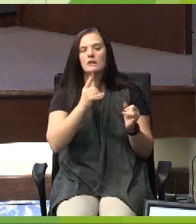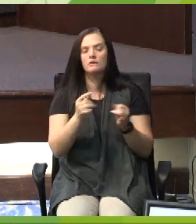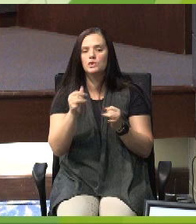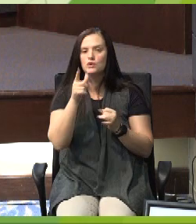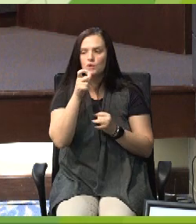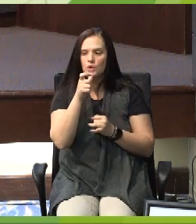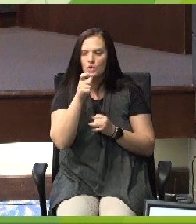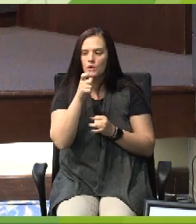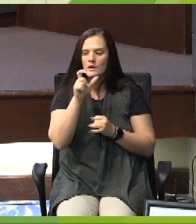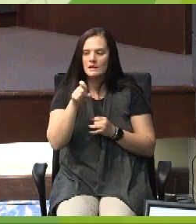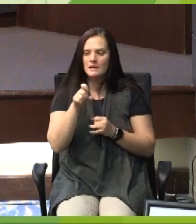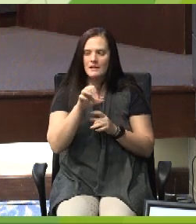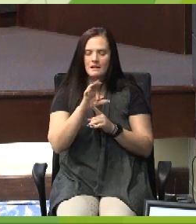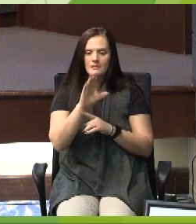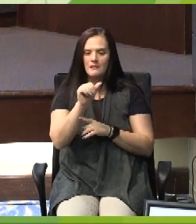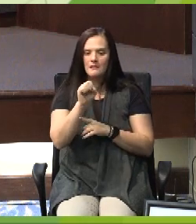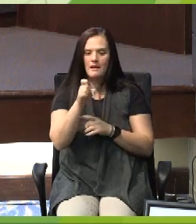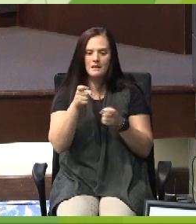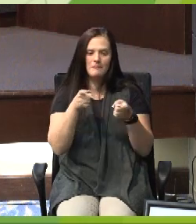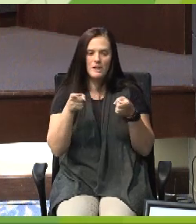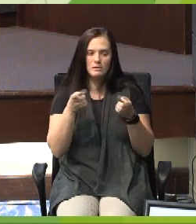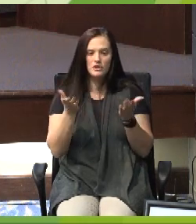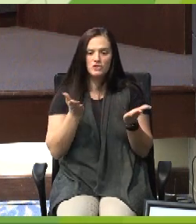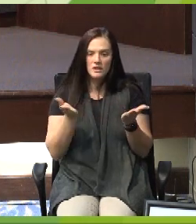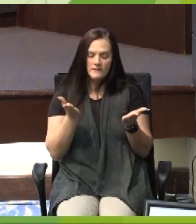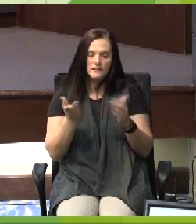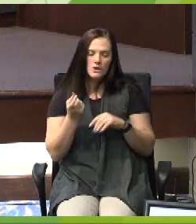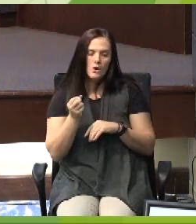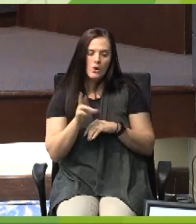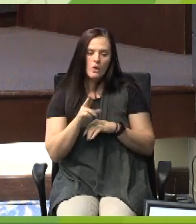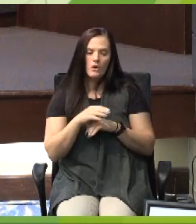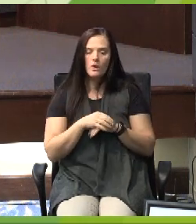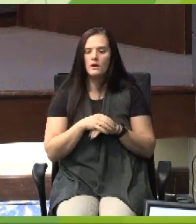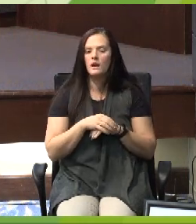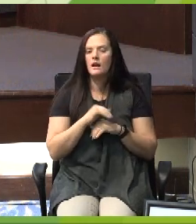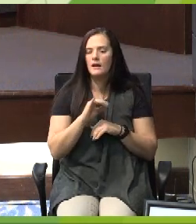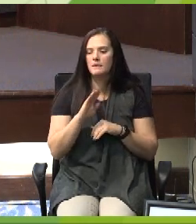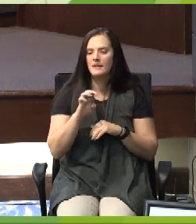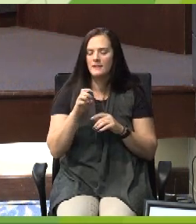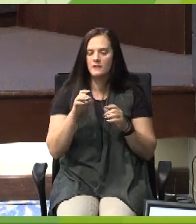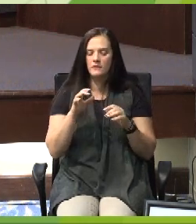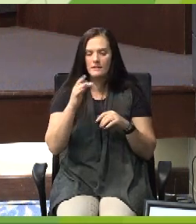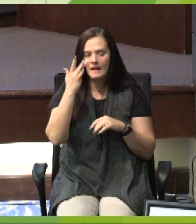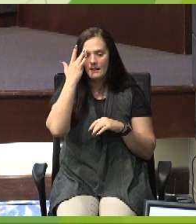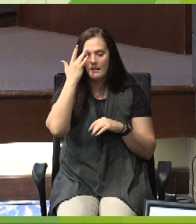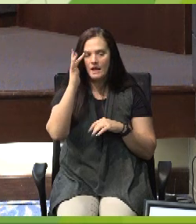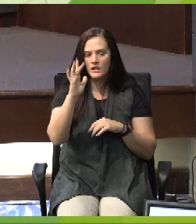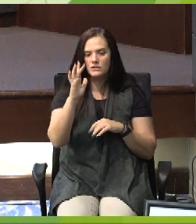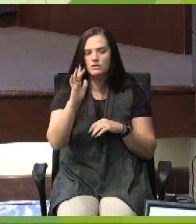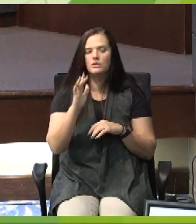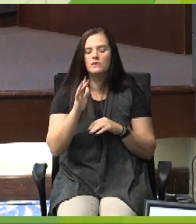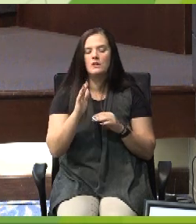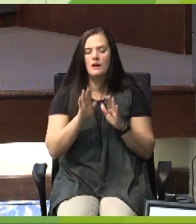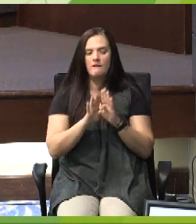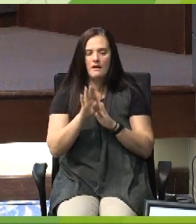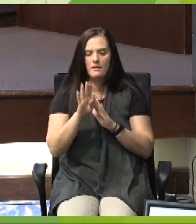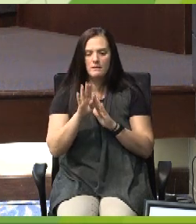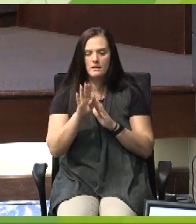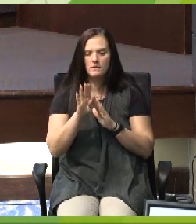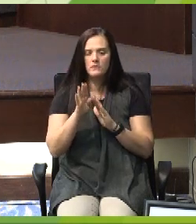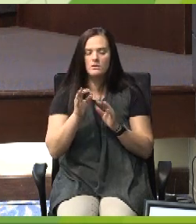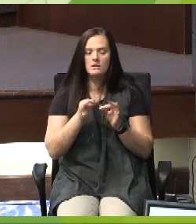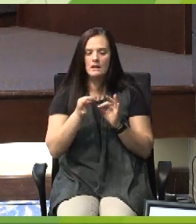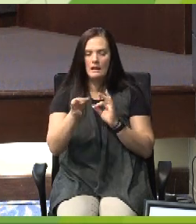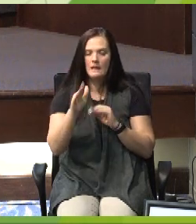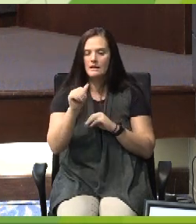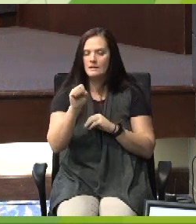who need a case management service or an IDD service for intellectual and developmental delay case